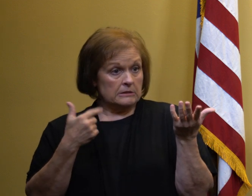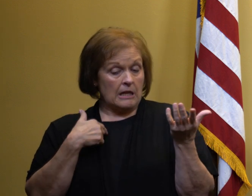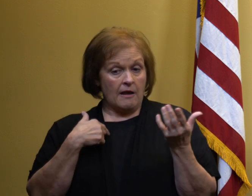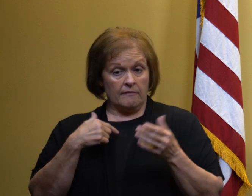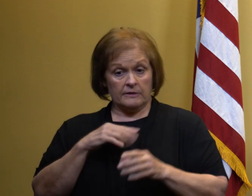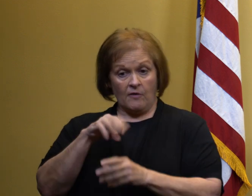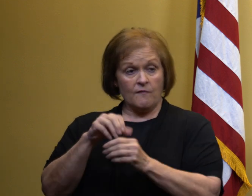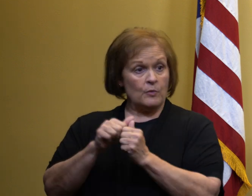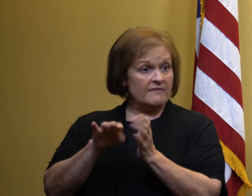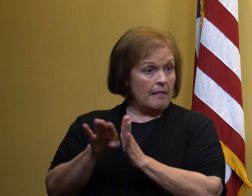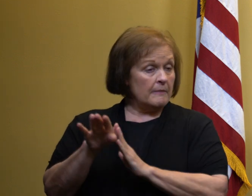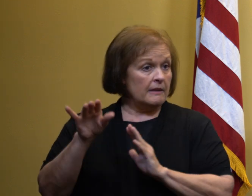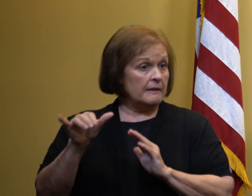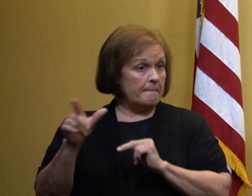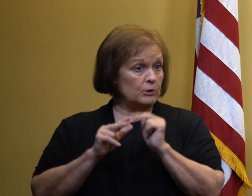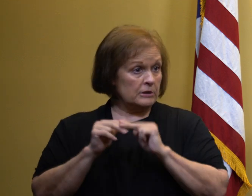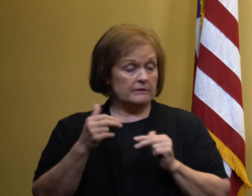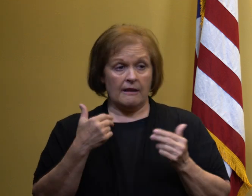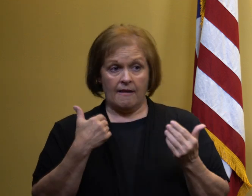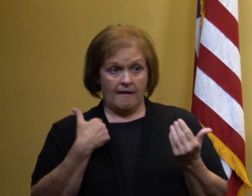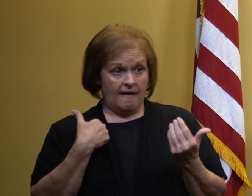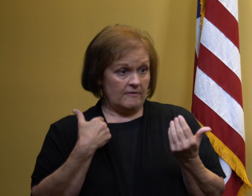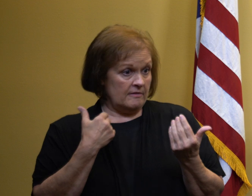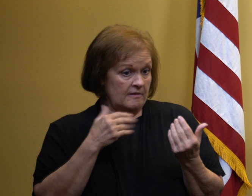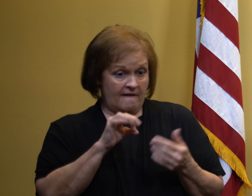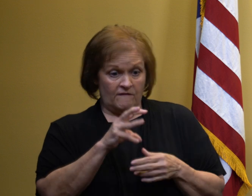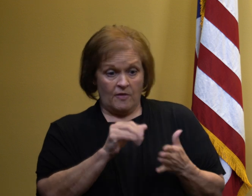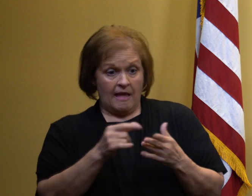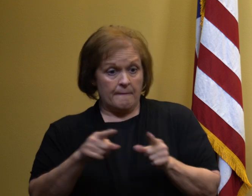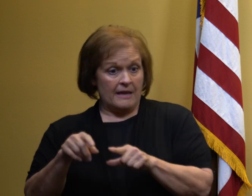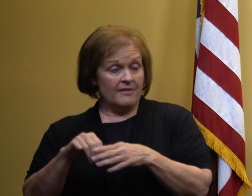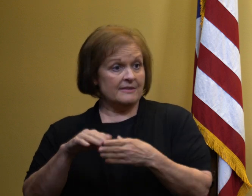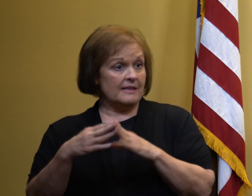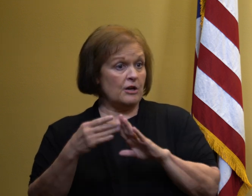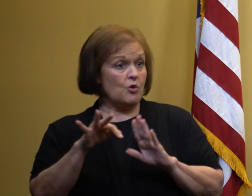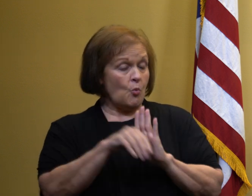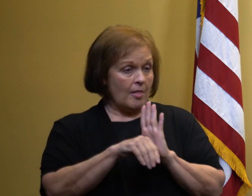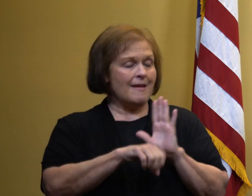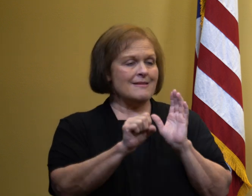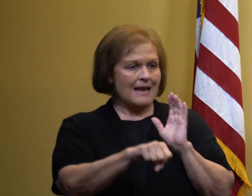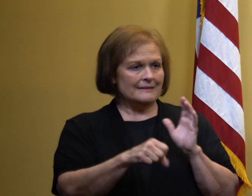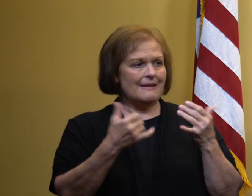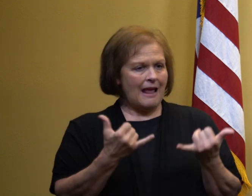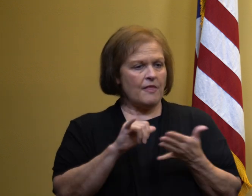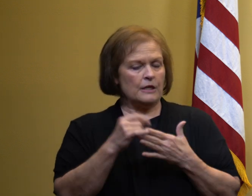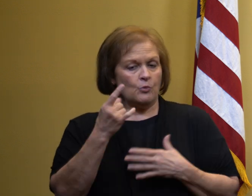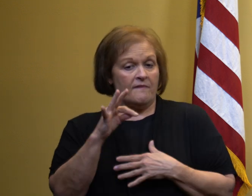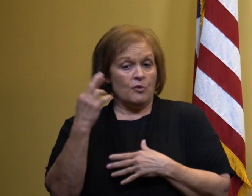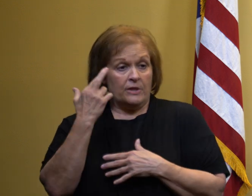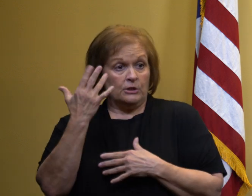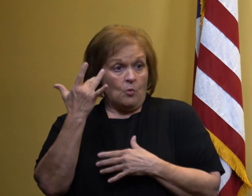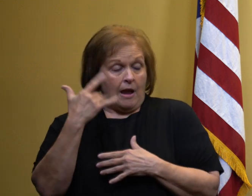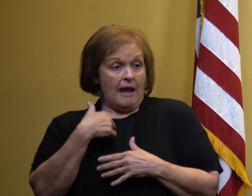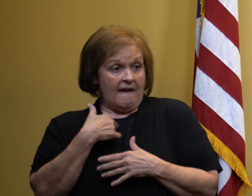in developments over time. We had multiple going on in the city of New Orleans now. Yes, and that's one of the reasons